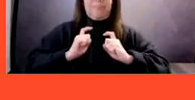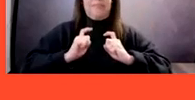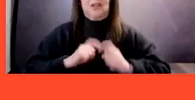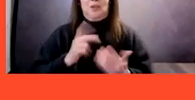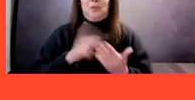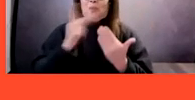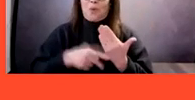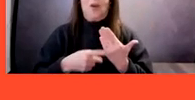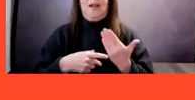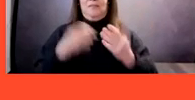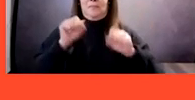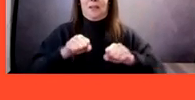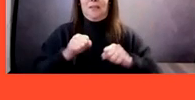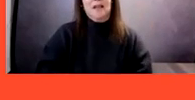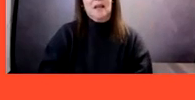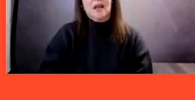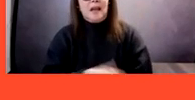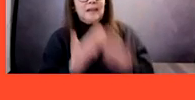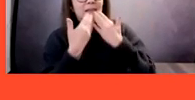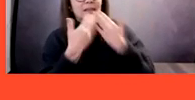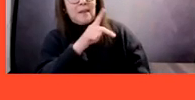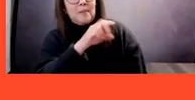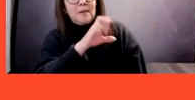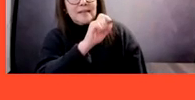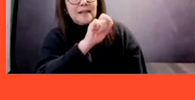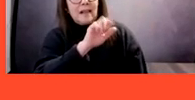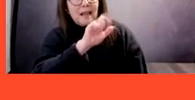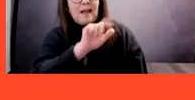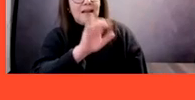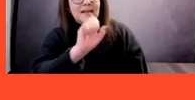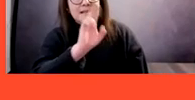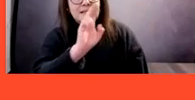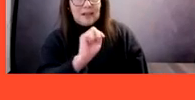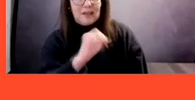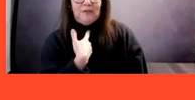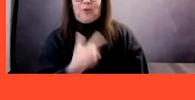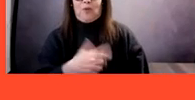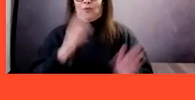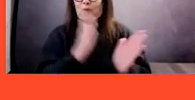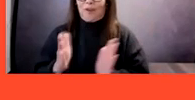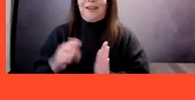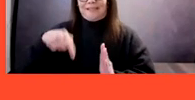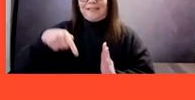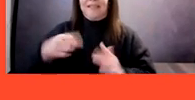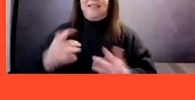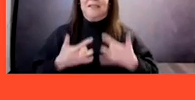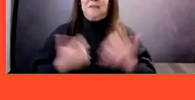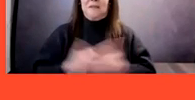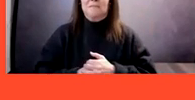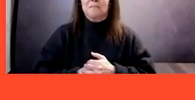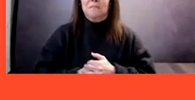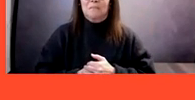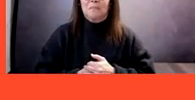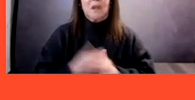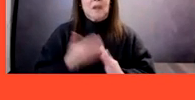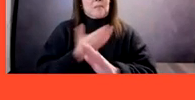like to thank Priscilla Sun, our programs manager, for organizing this event. Okay, so before we get